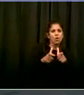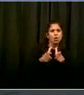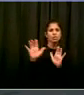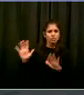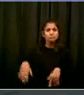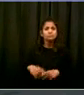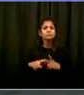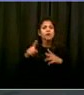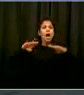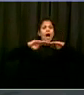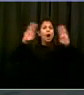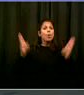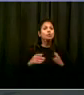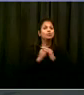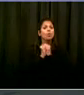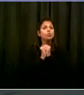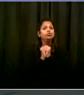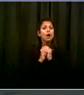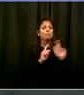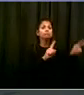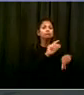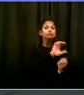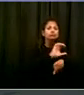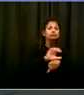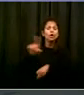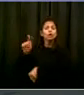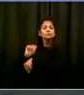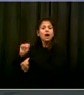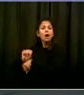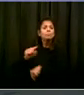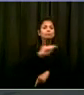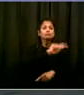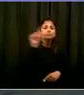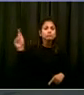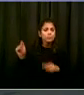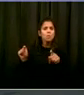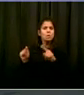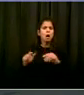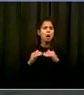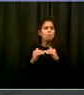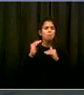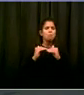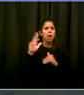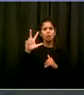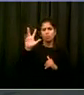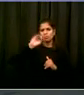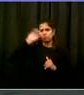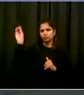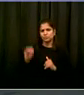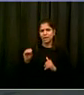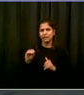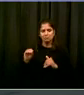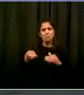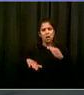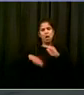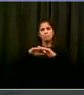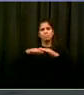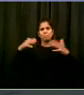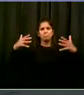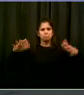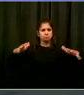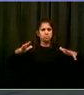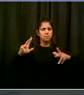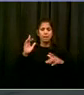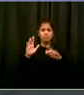or outdoor. Restaurants will be for outdoor dining only in the orange zone, maximum 4 people